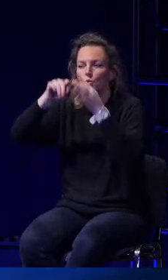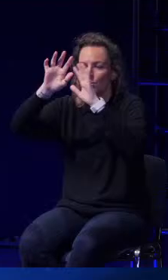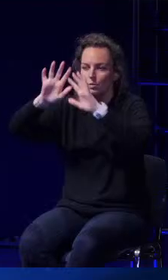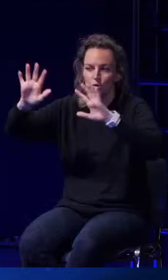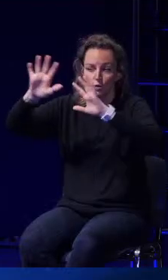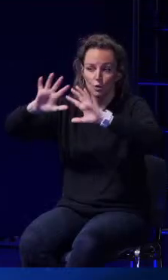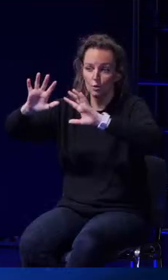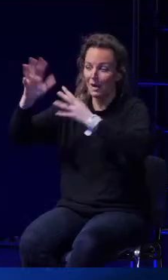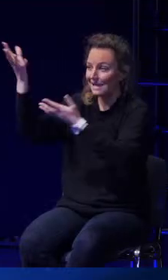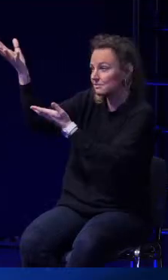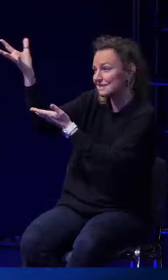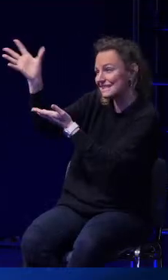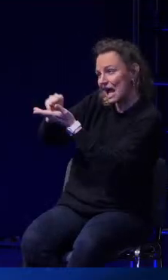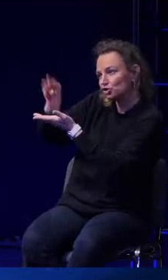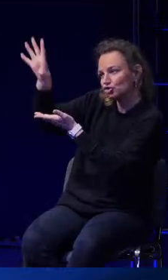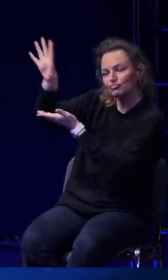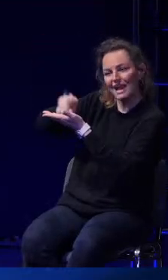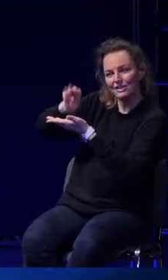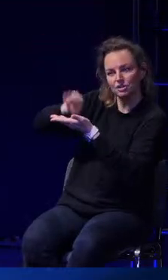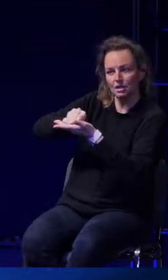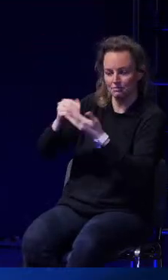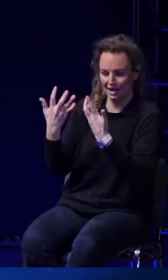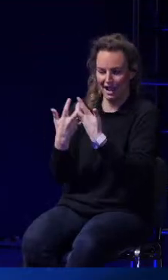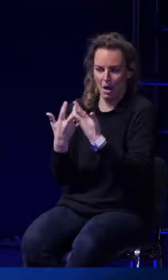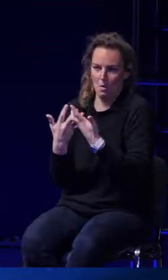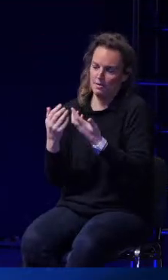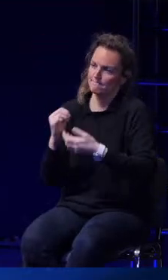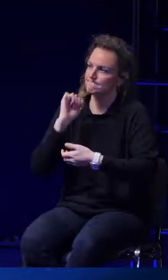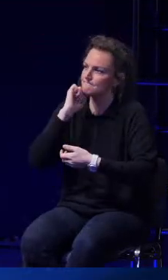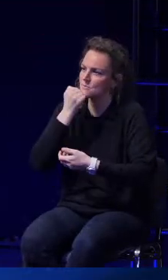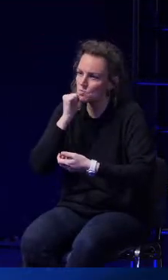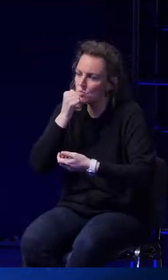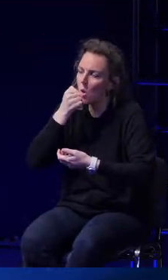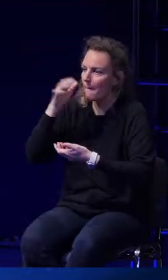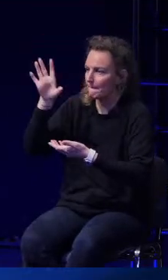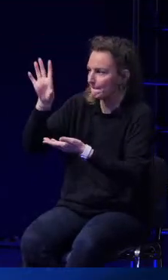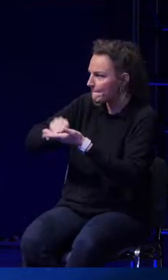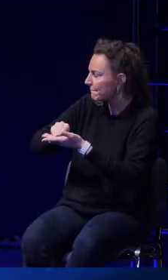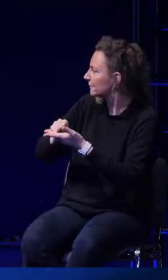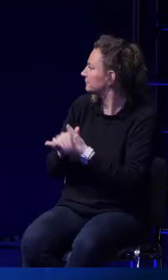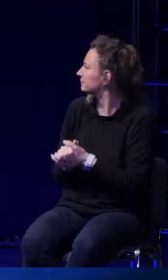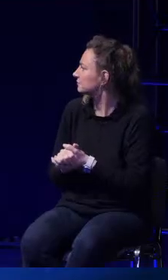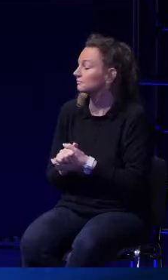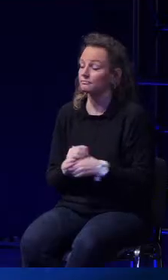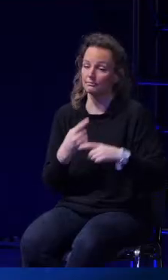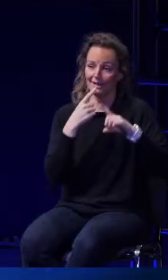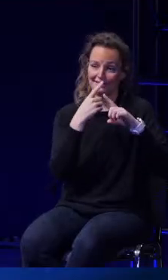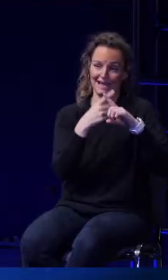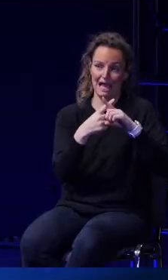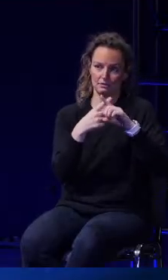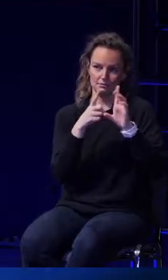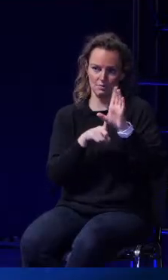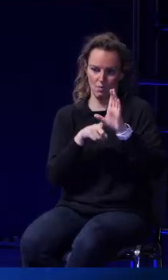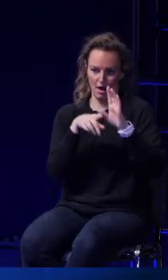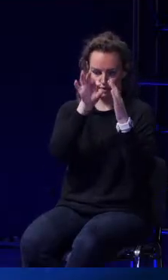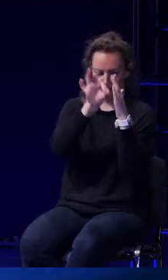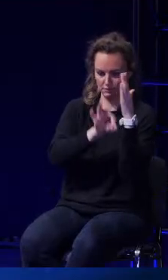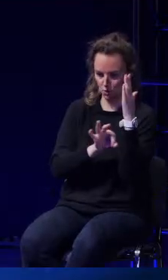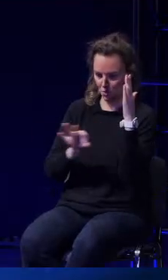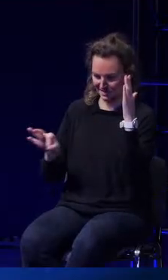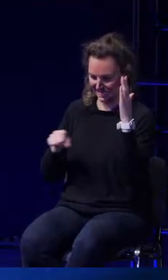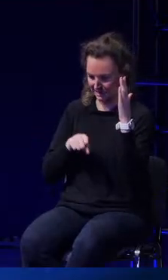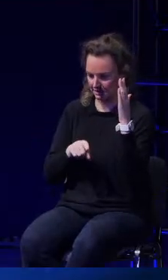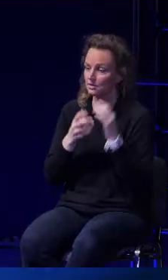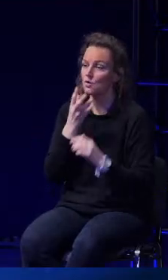These are all typical means, and then more recently, using the literal XY coordinates, using this system of